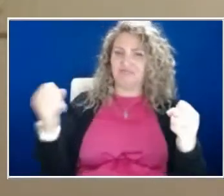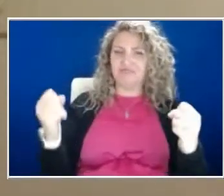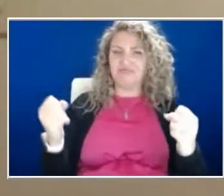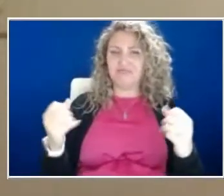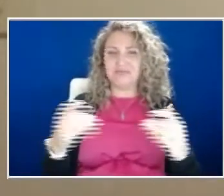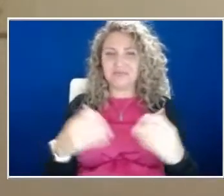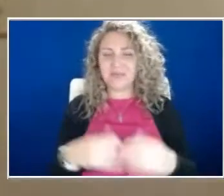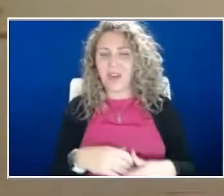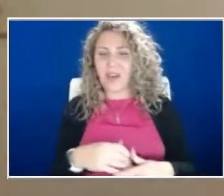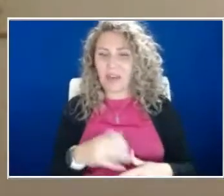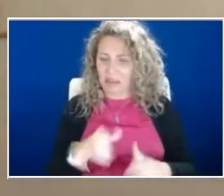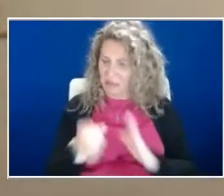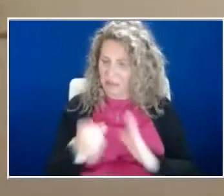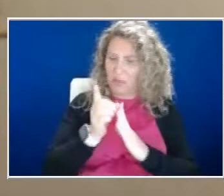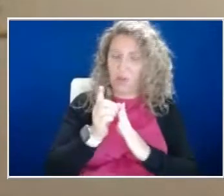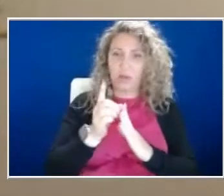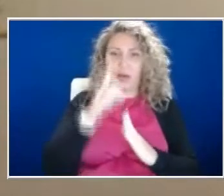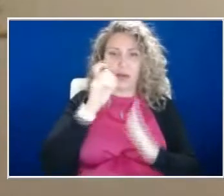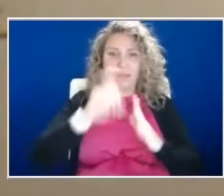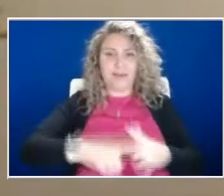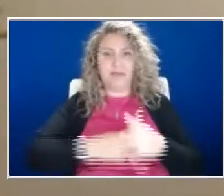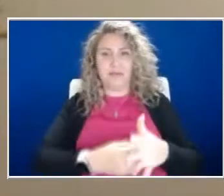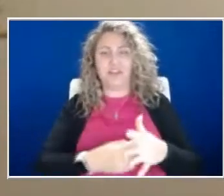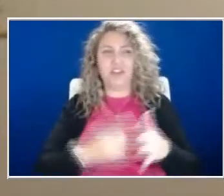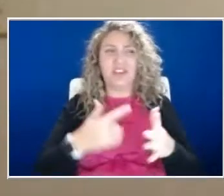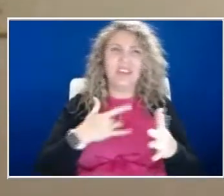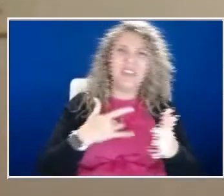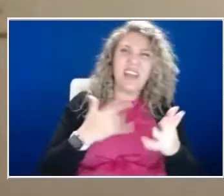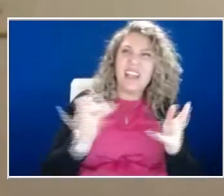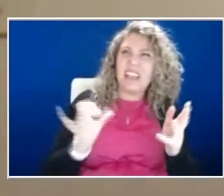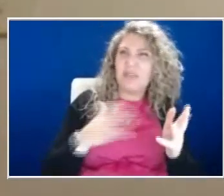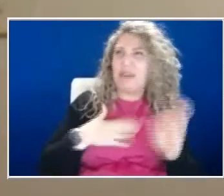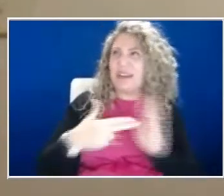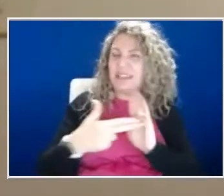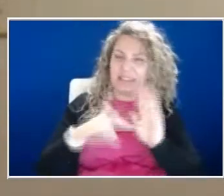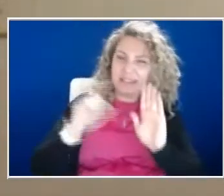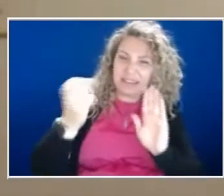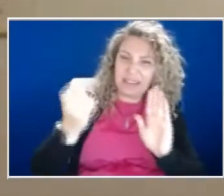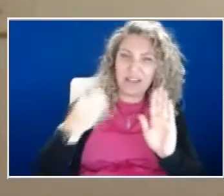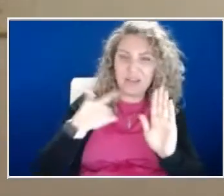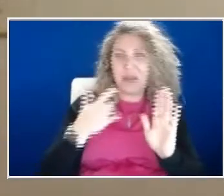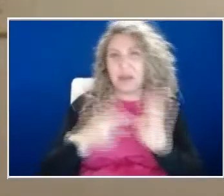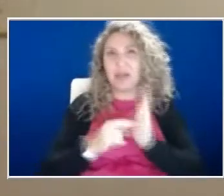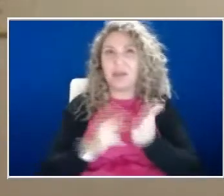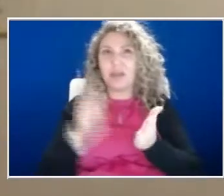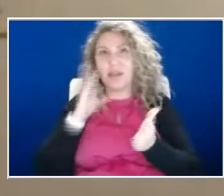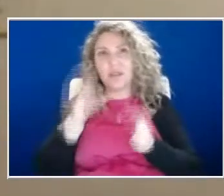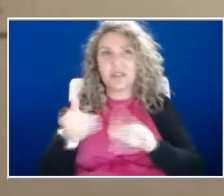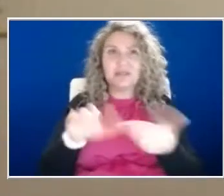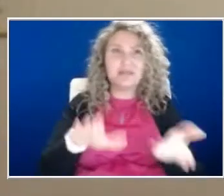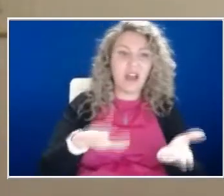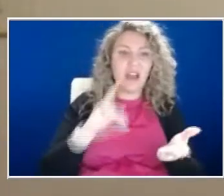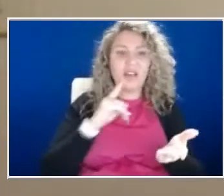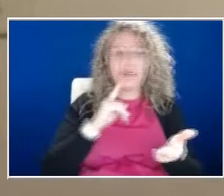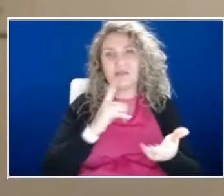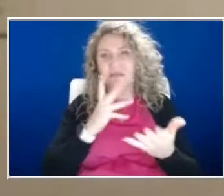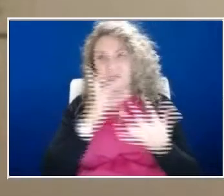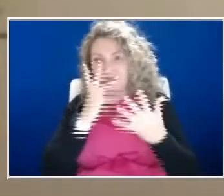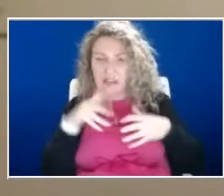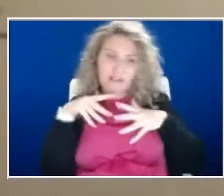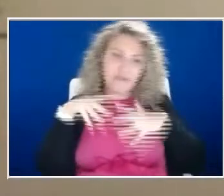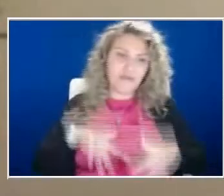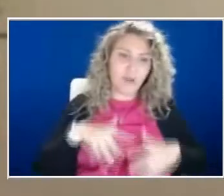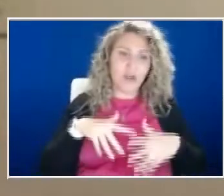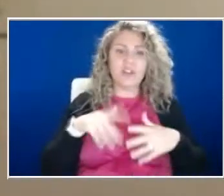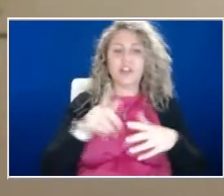that point, because initially, of course, I felt like my diagnosis was a death sentence, and it was daunting to receive.